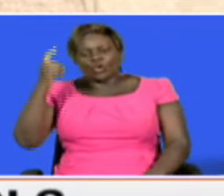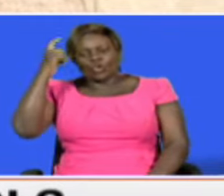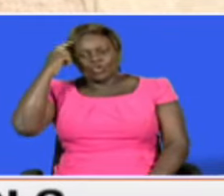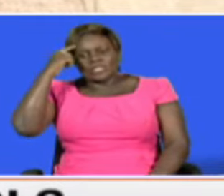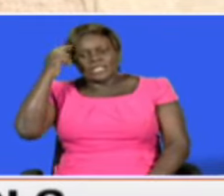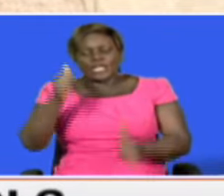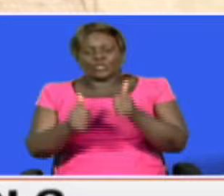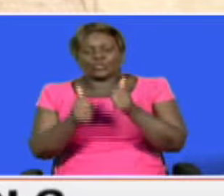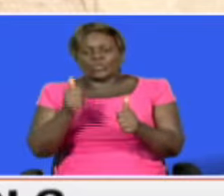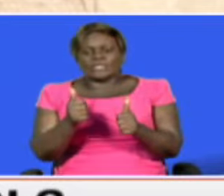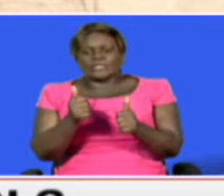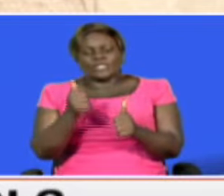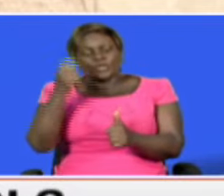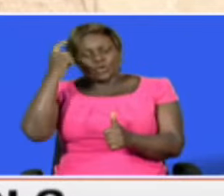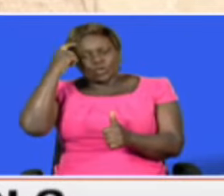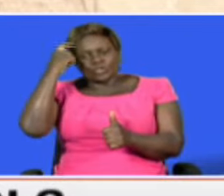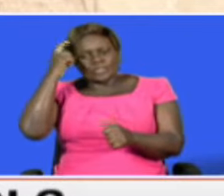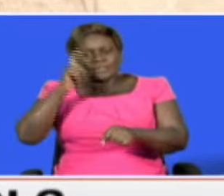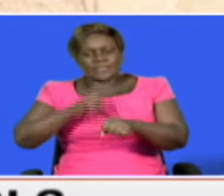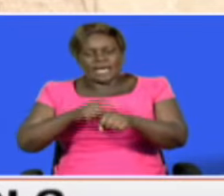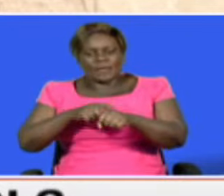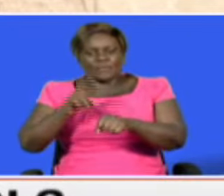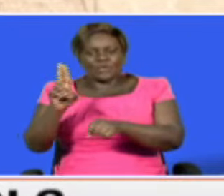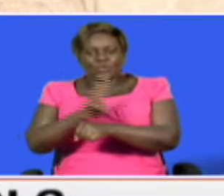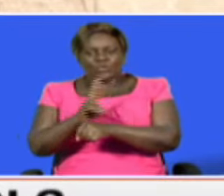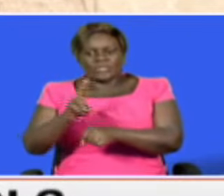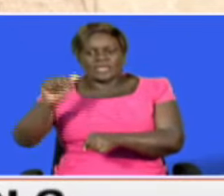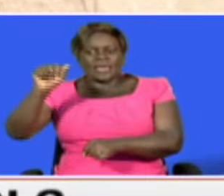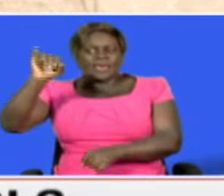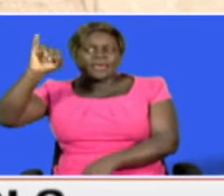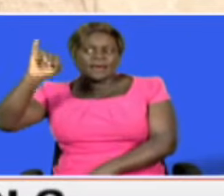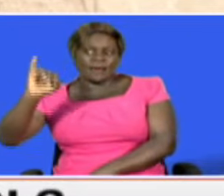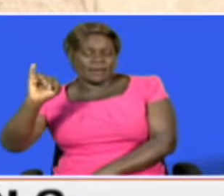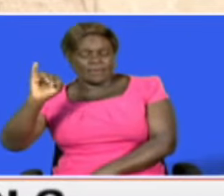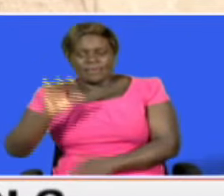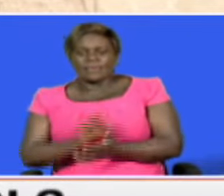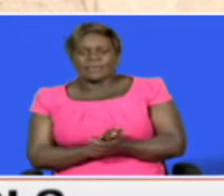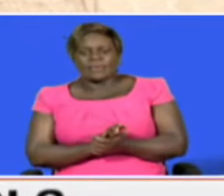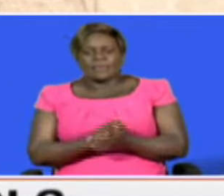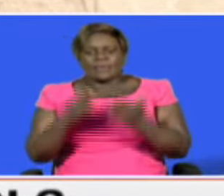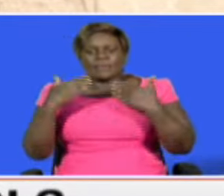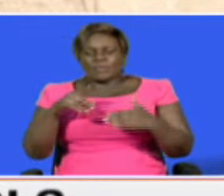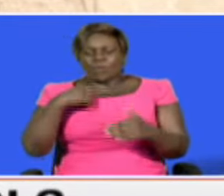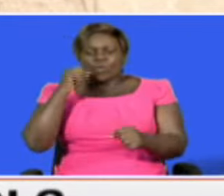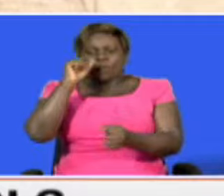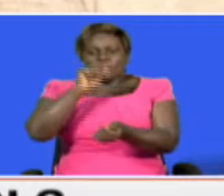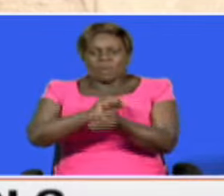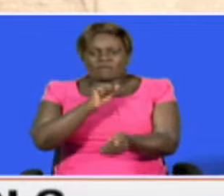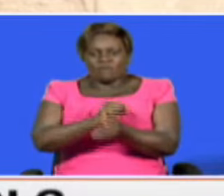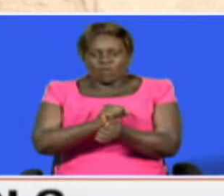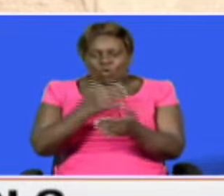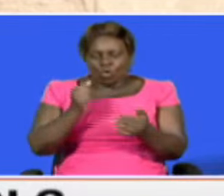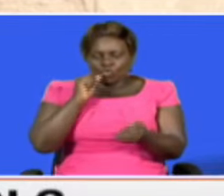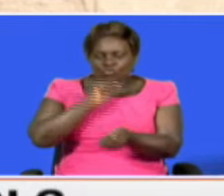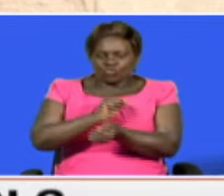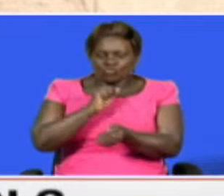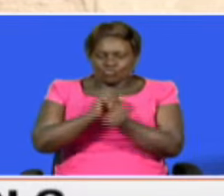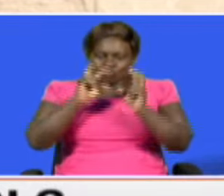considerations if you consider usage of AI for those who perform or conduct